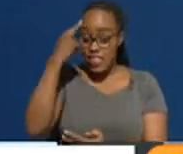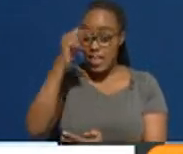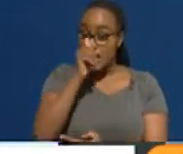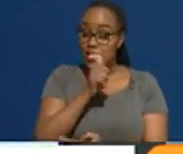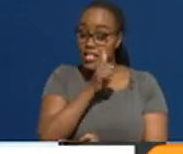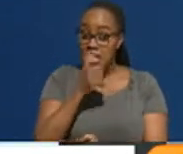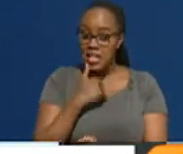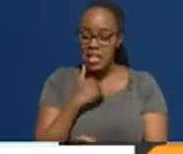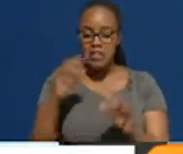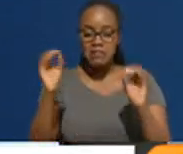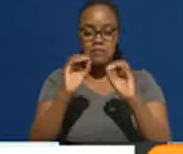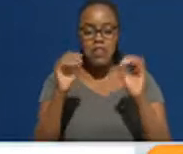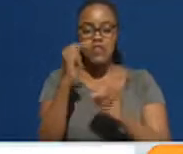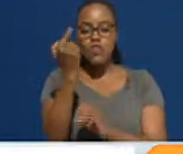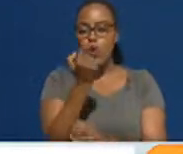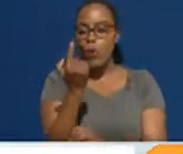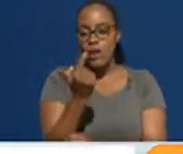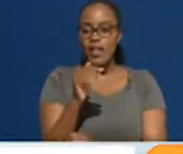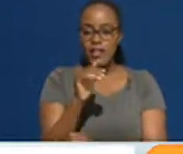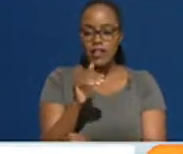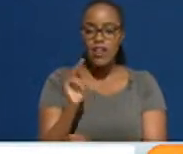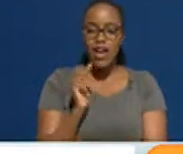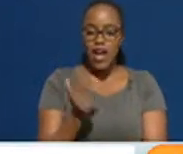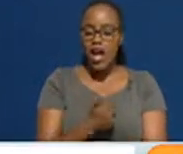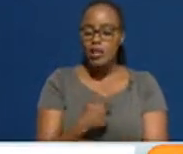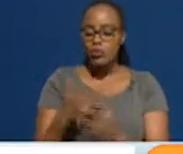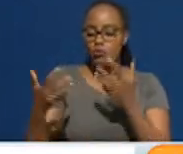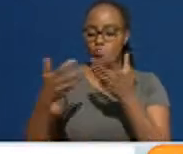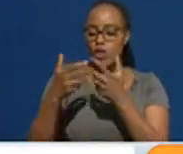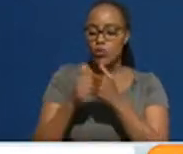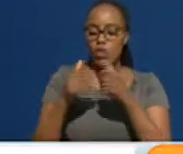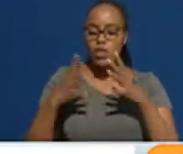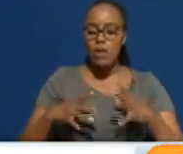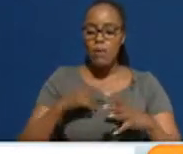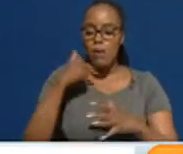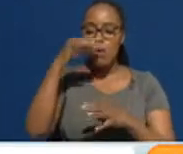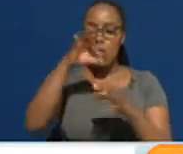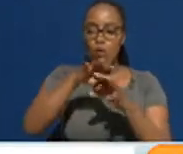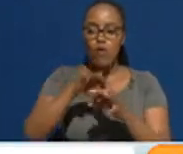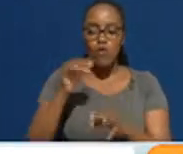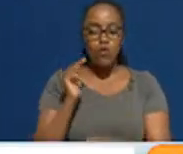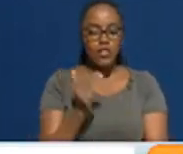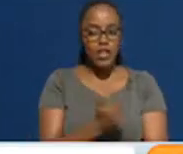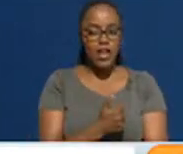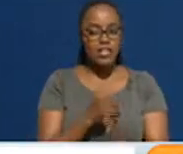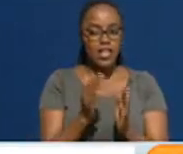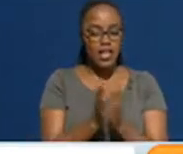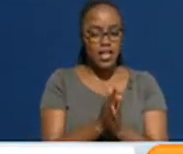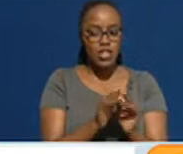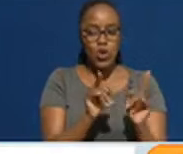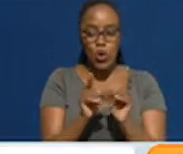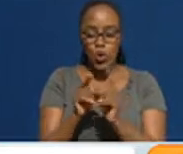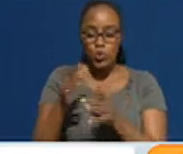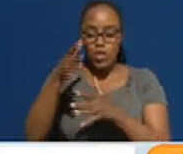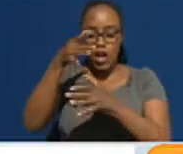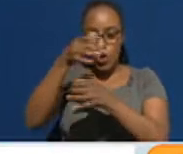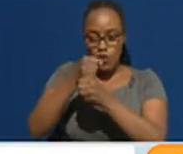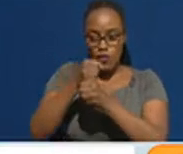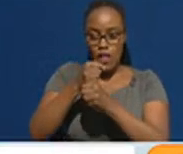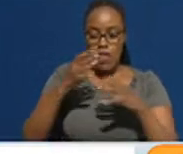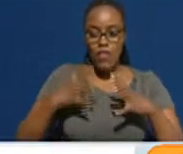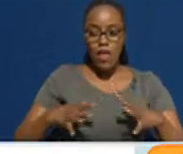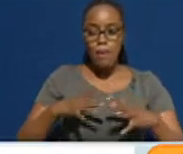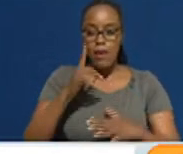it, only that I think we resonate with the people who elect us. The confidence that the people